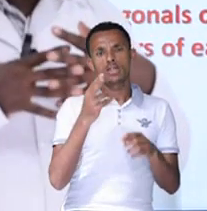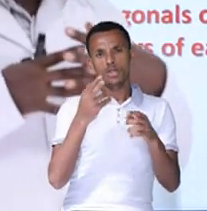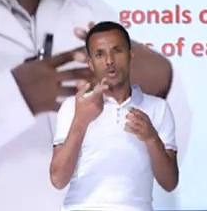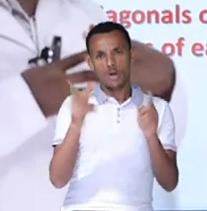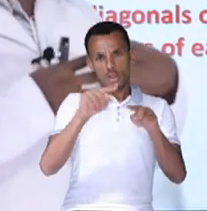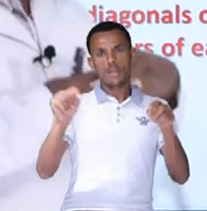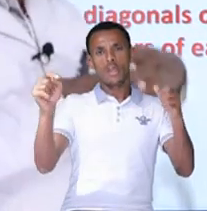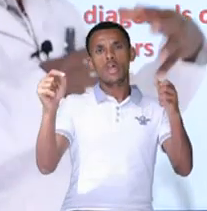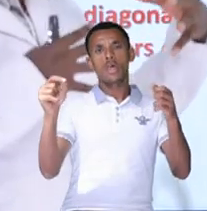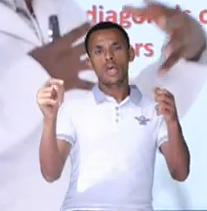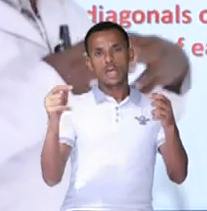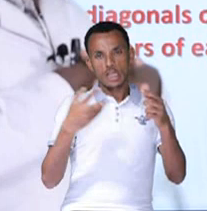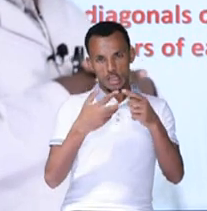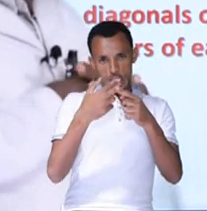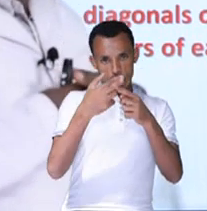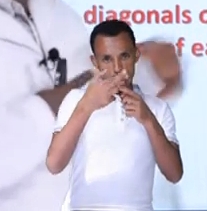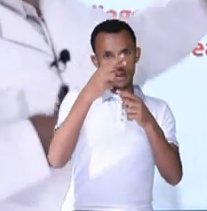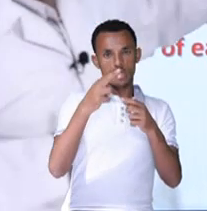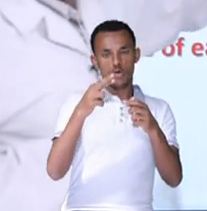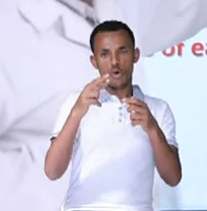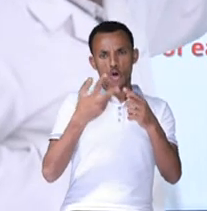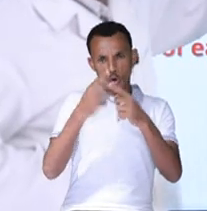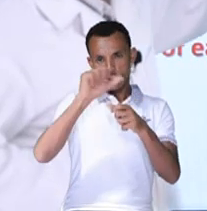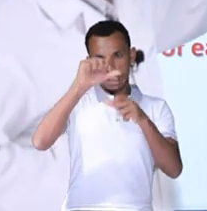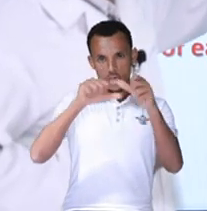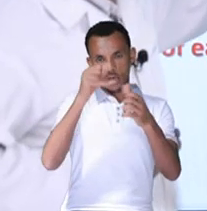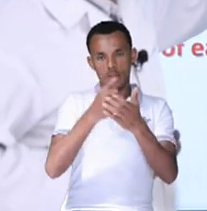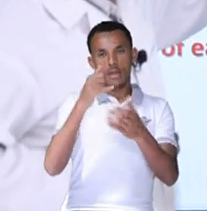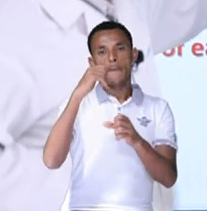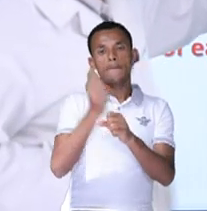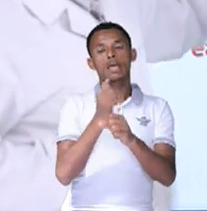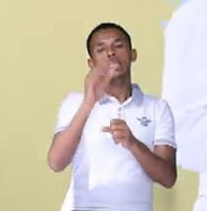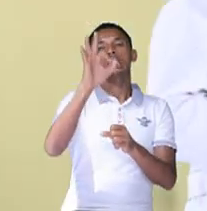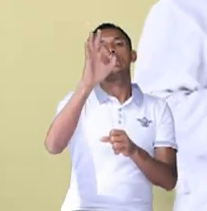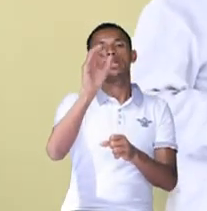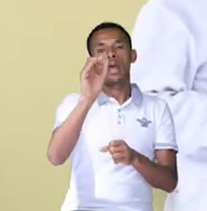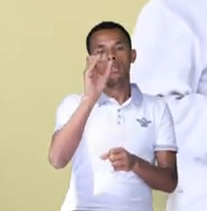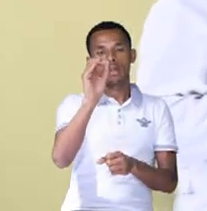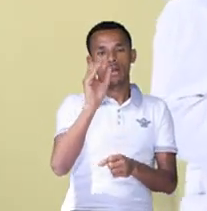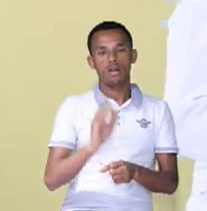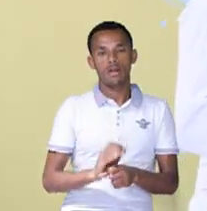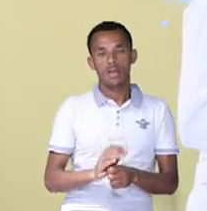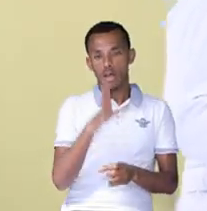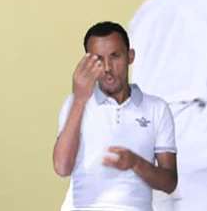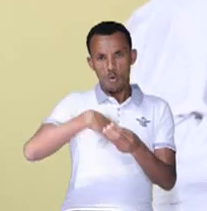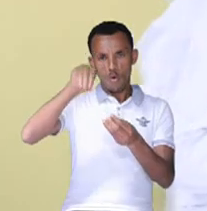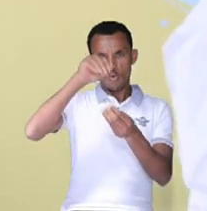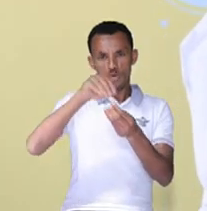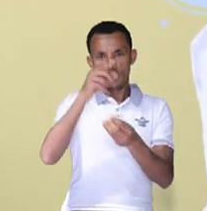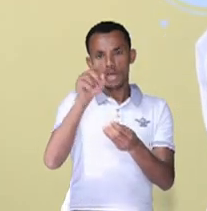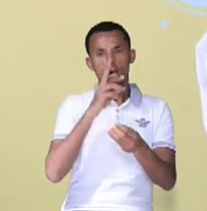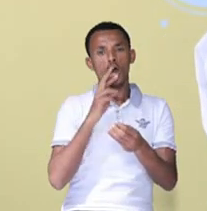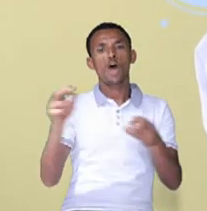intersect or cross each other, it makes 90 degree. And also, they